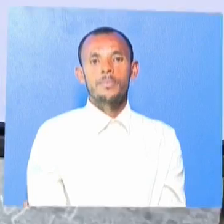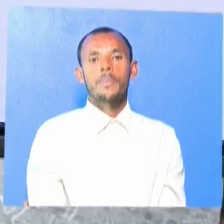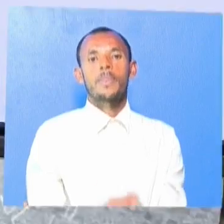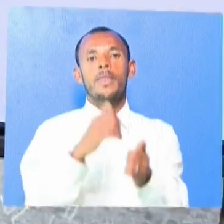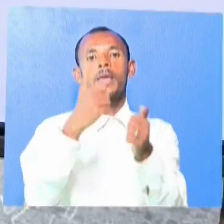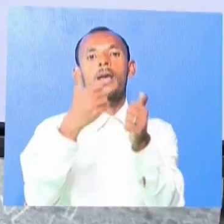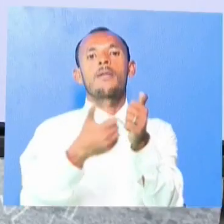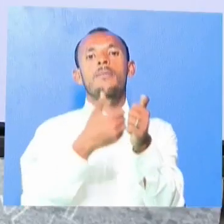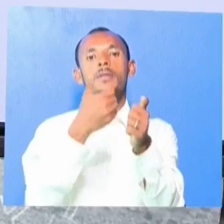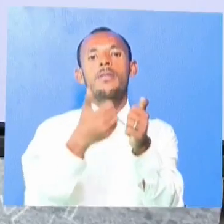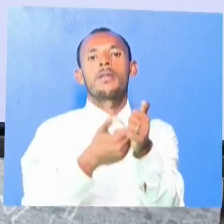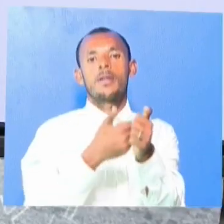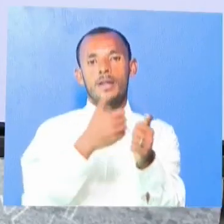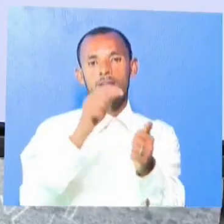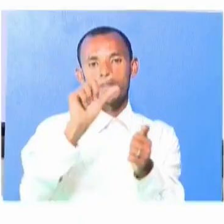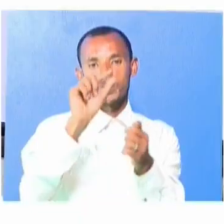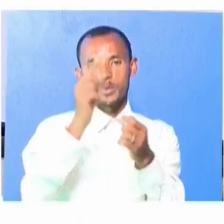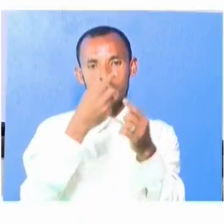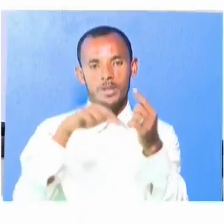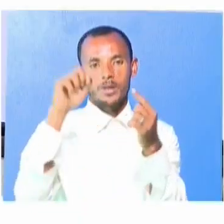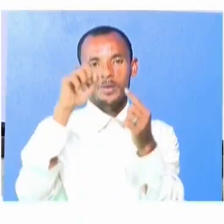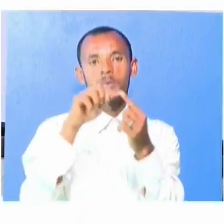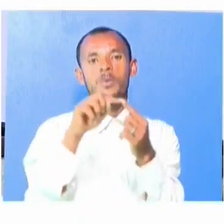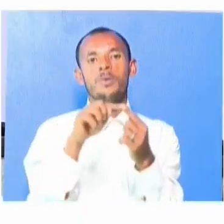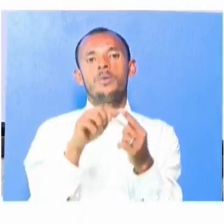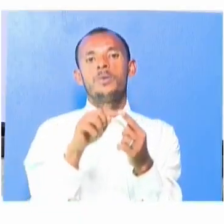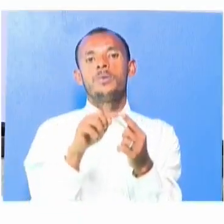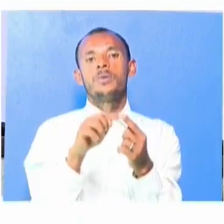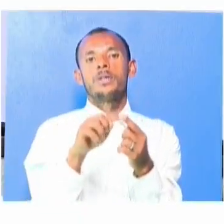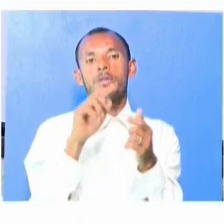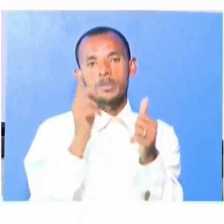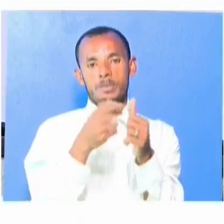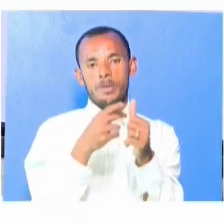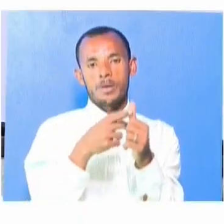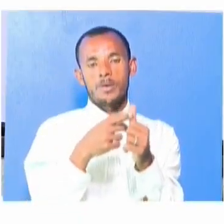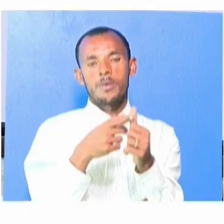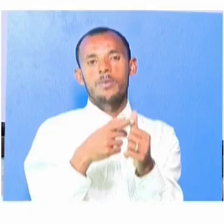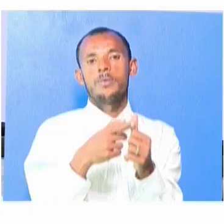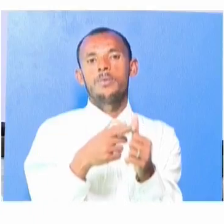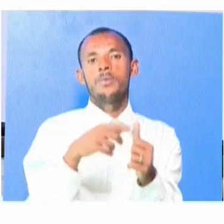Ascending and descending order. The first one, ascending.